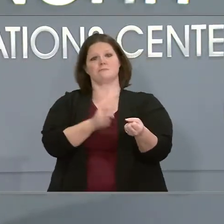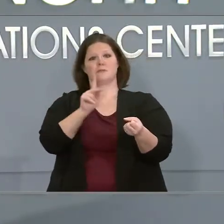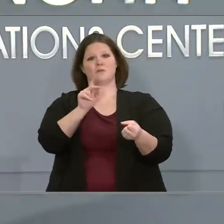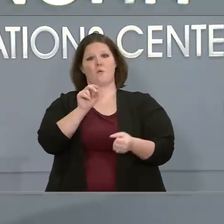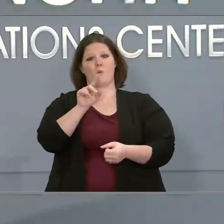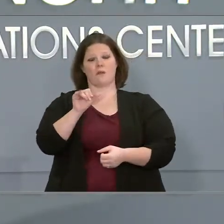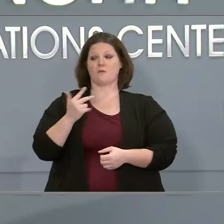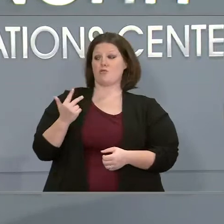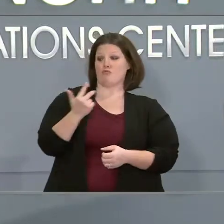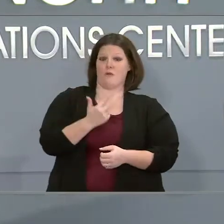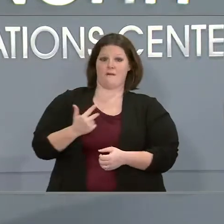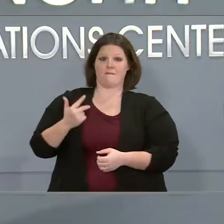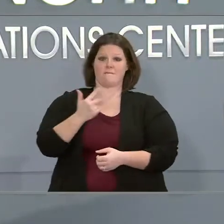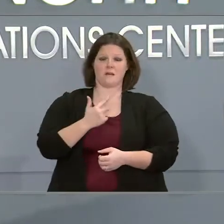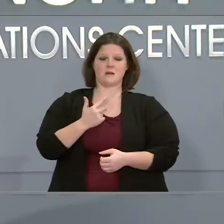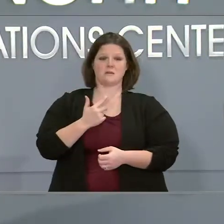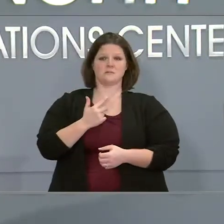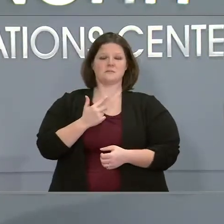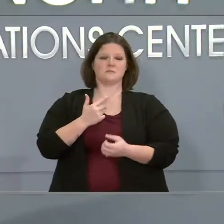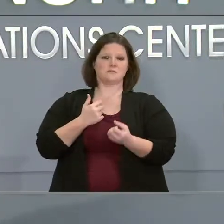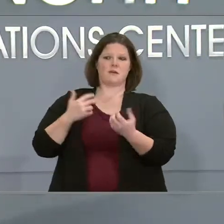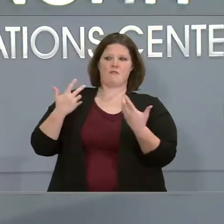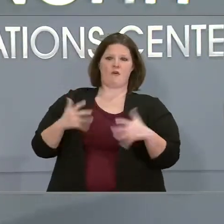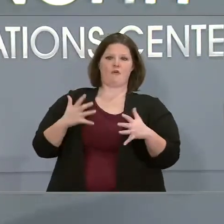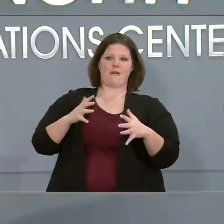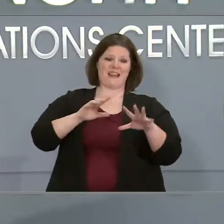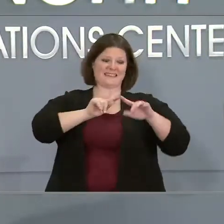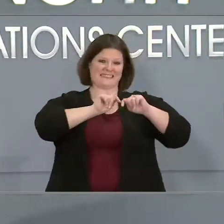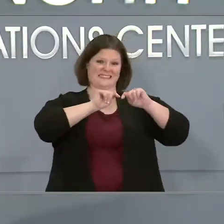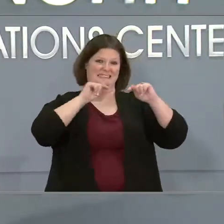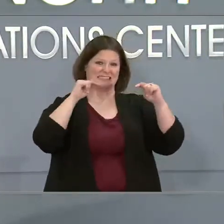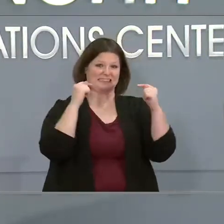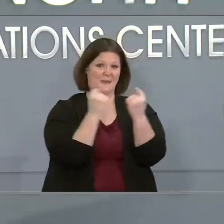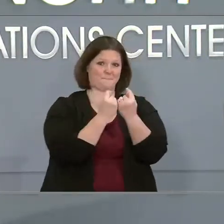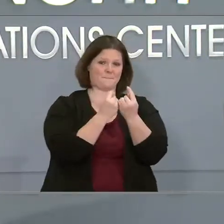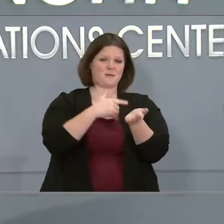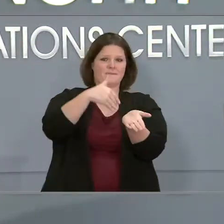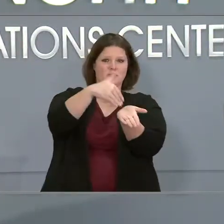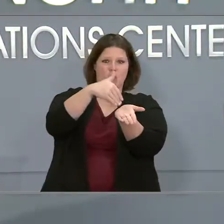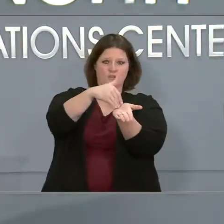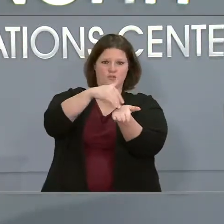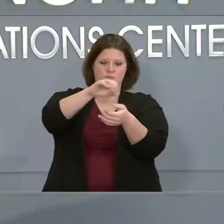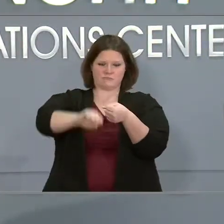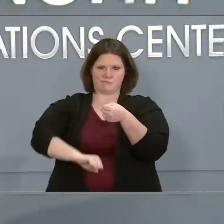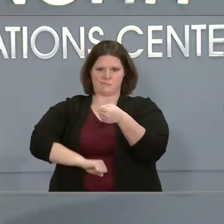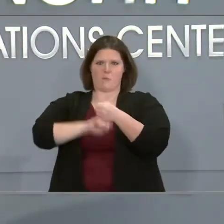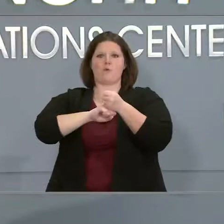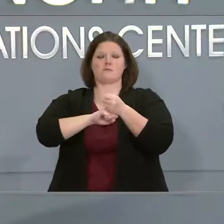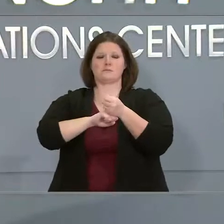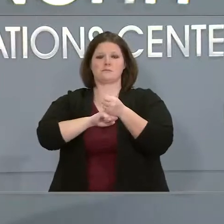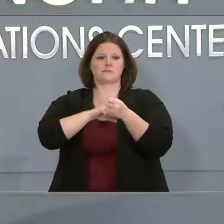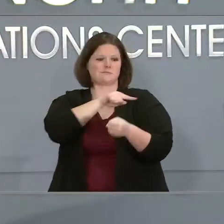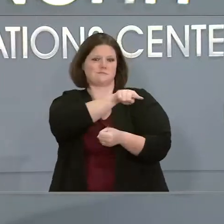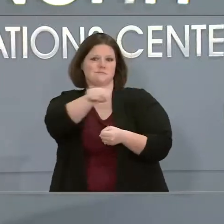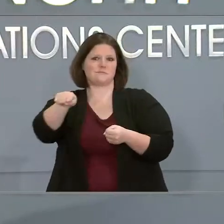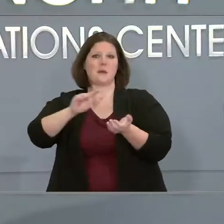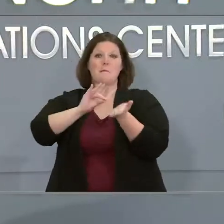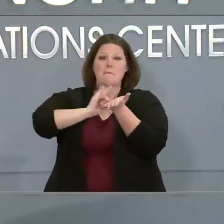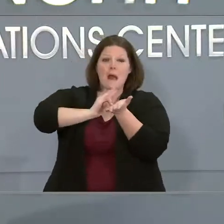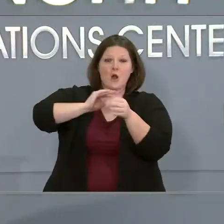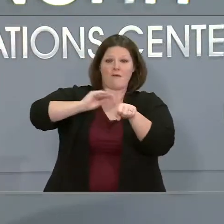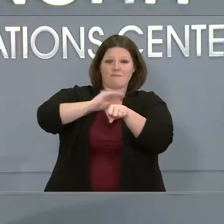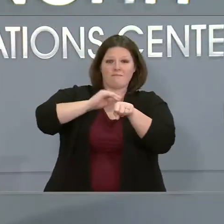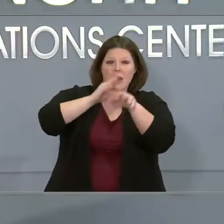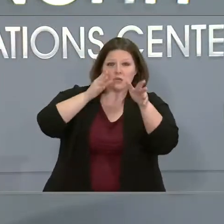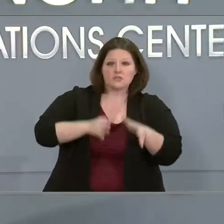becomes secretary, have been supported by a team of doctors and medical advisors and